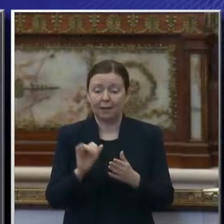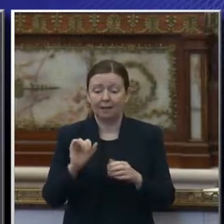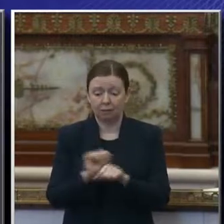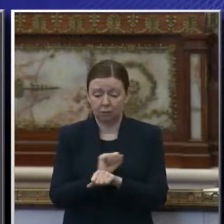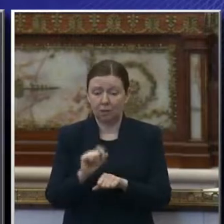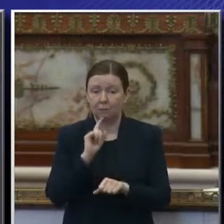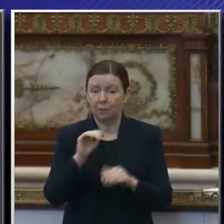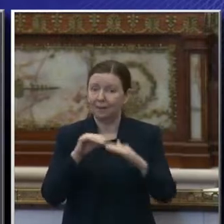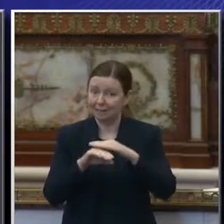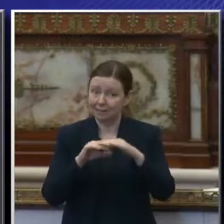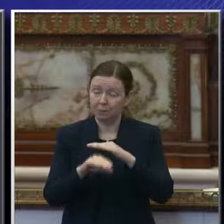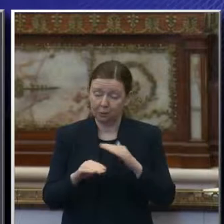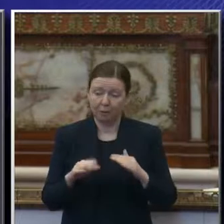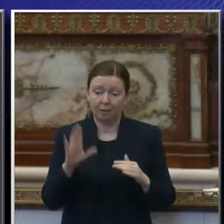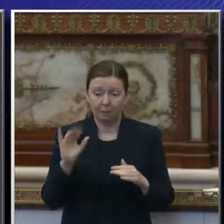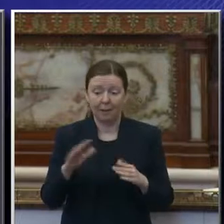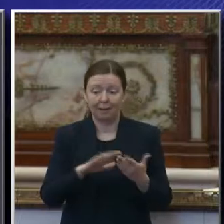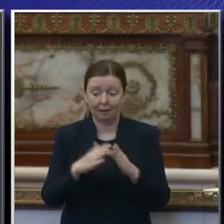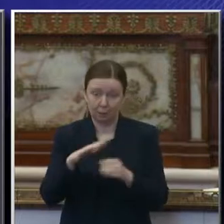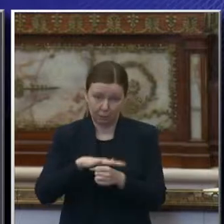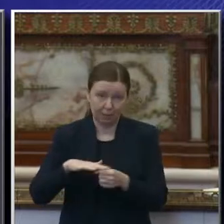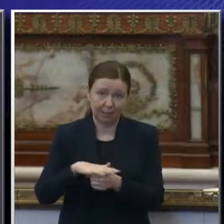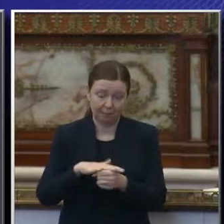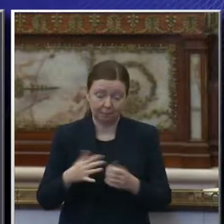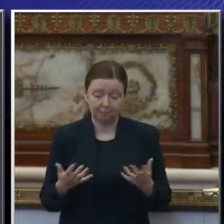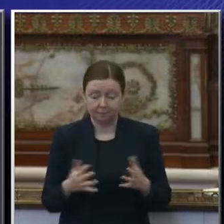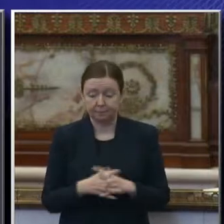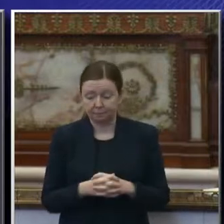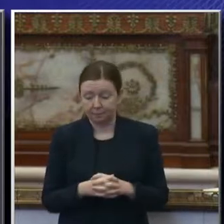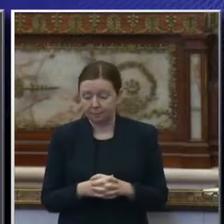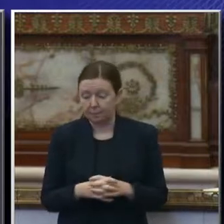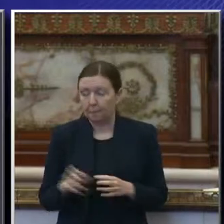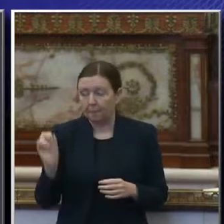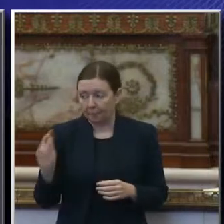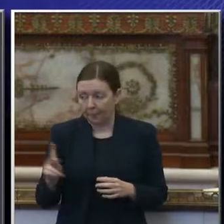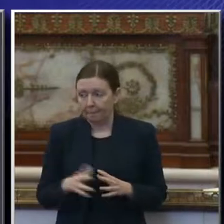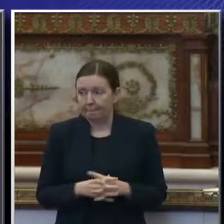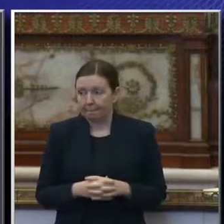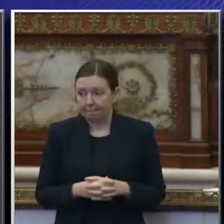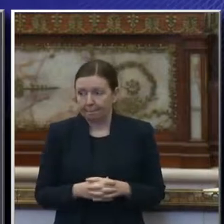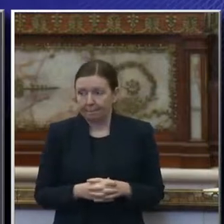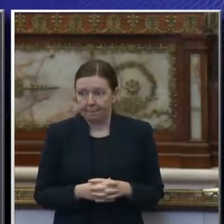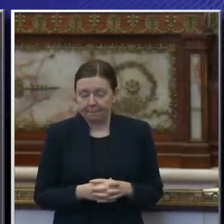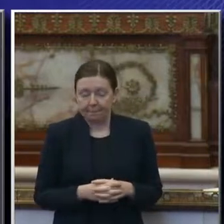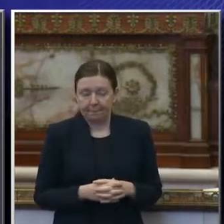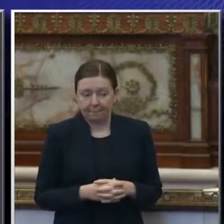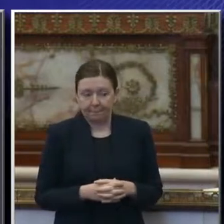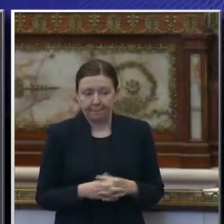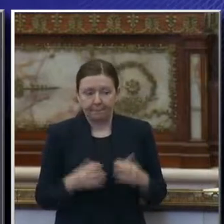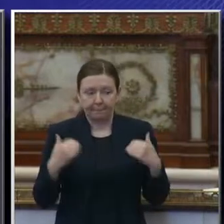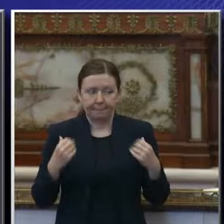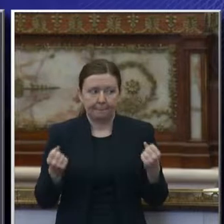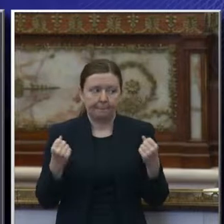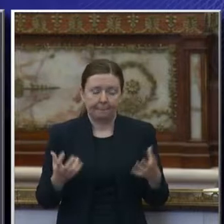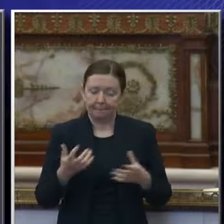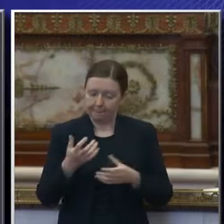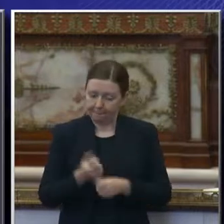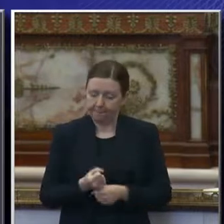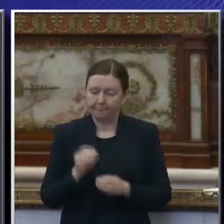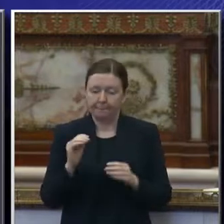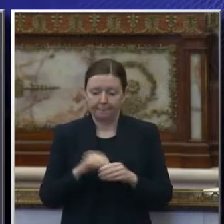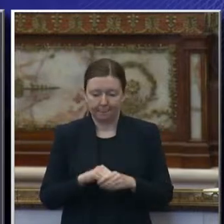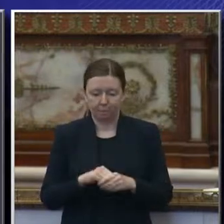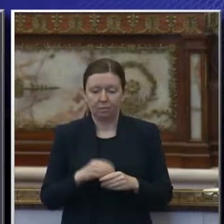jobs are accessible by the community. Okay. And, you know, I have a lot of confidence